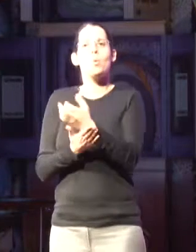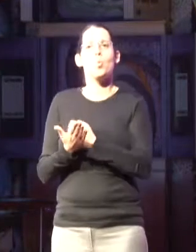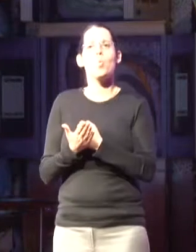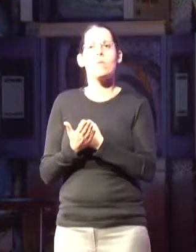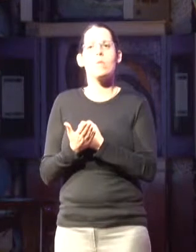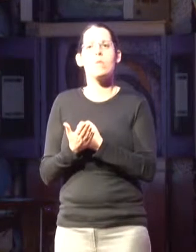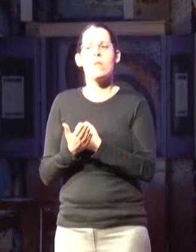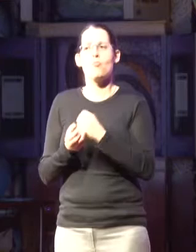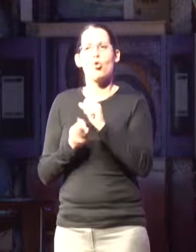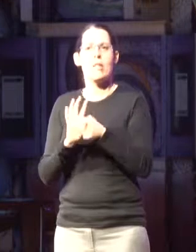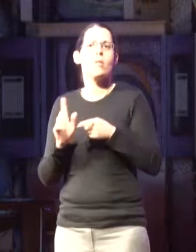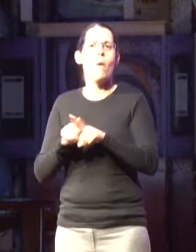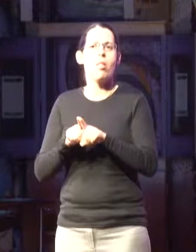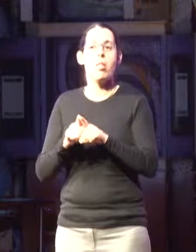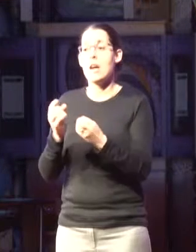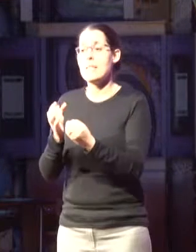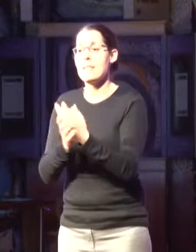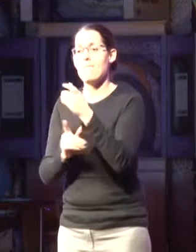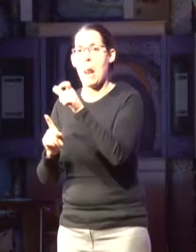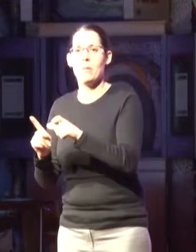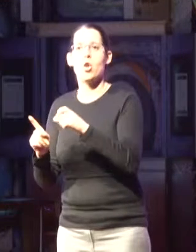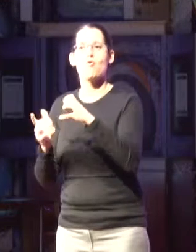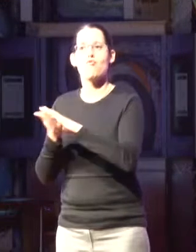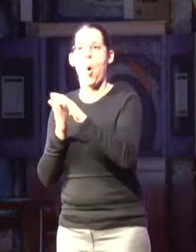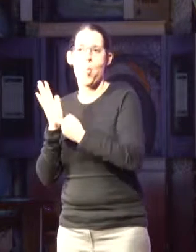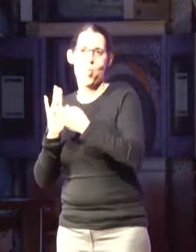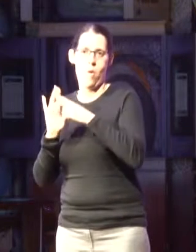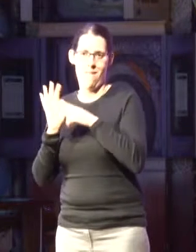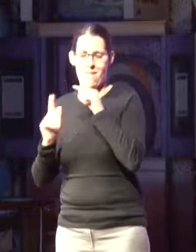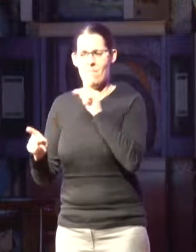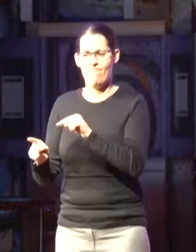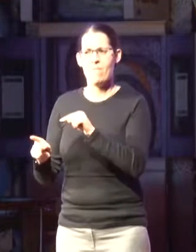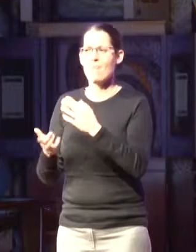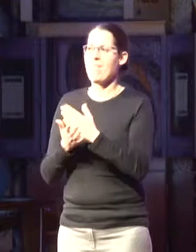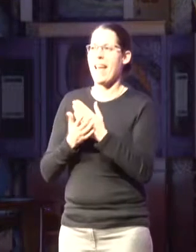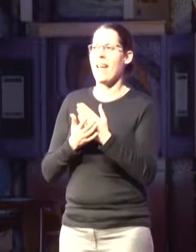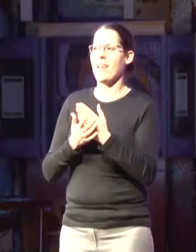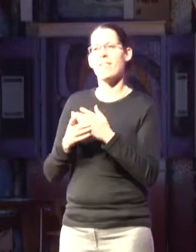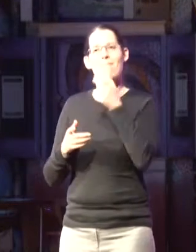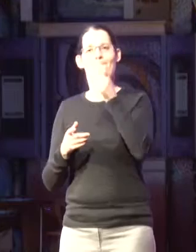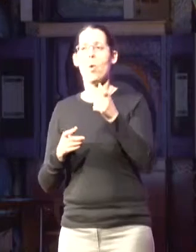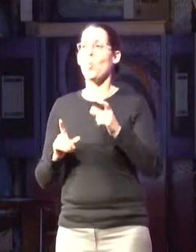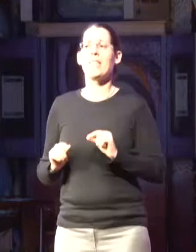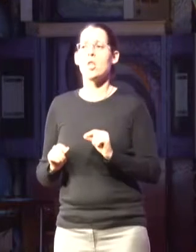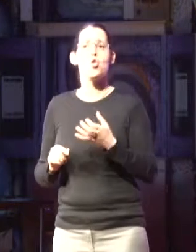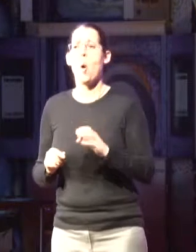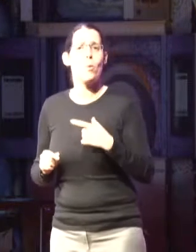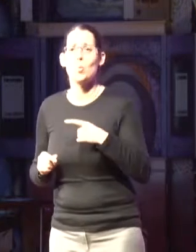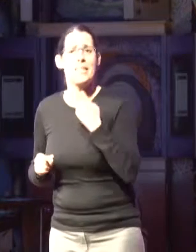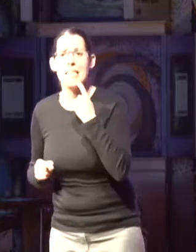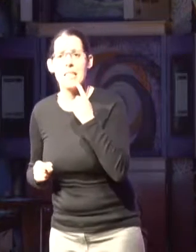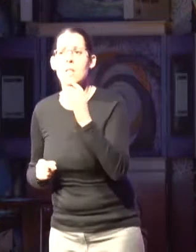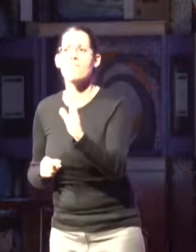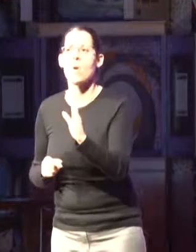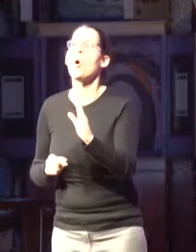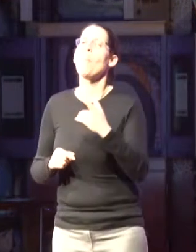open source projects. The developer's crone is, we did it not because it was easy. We did it because we thought it